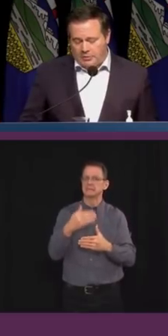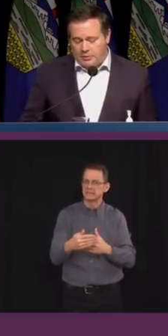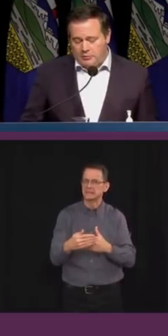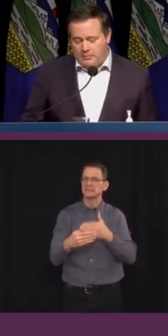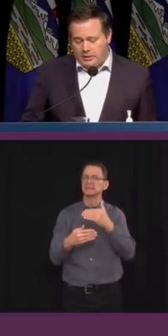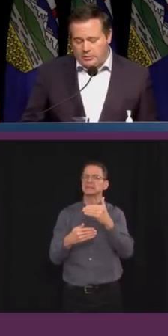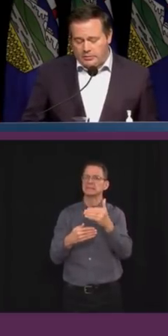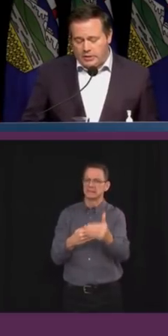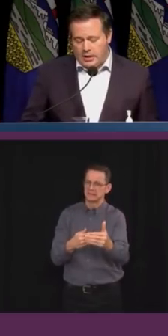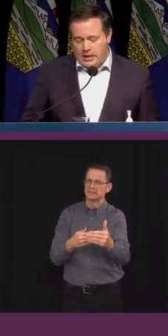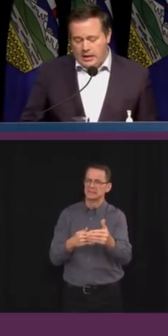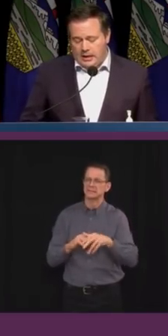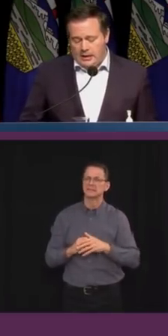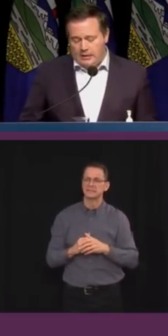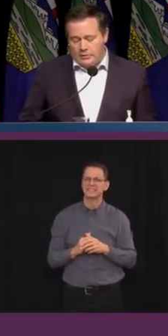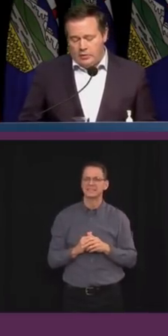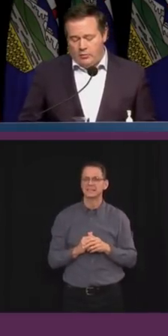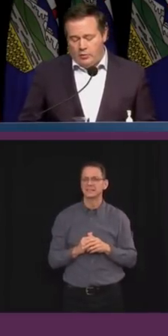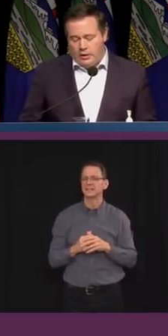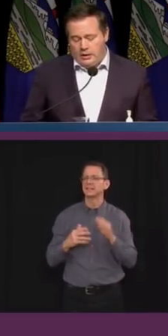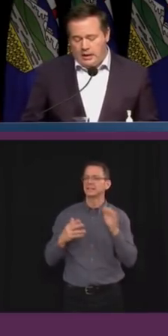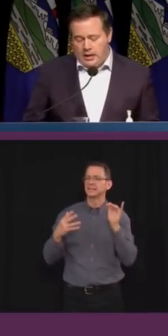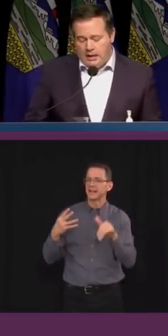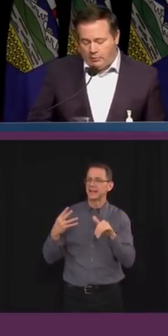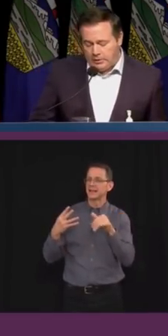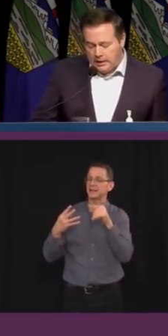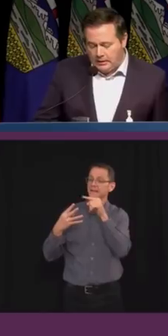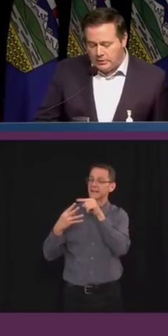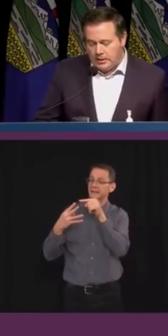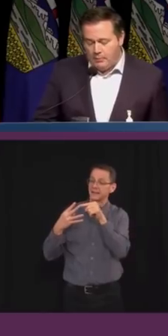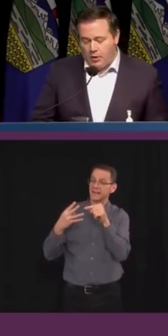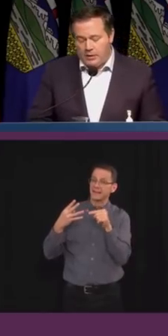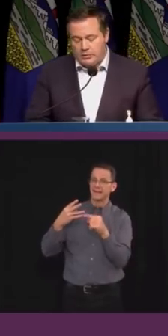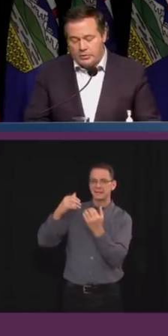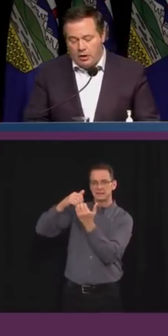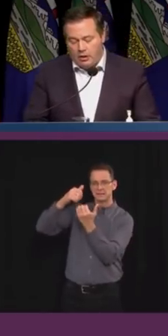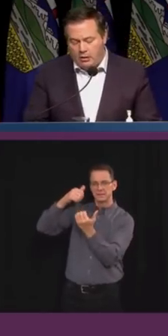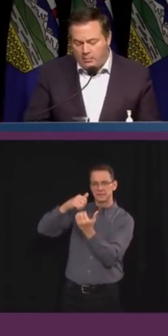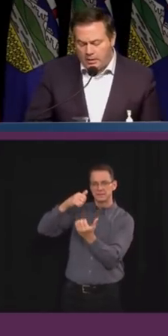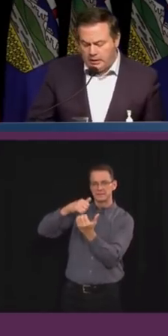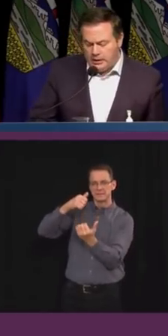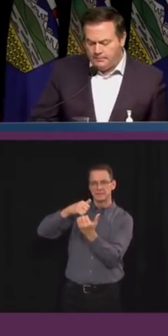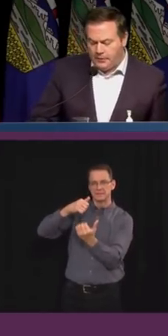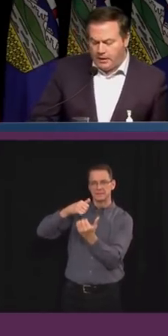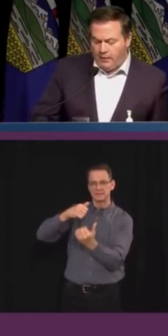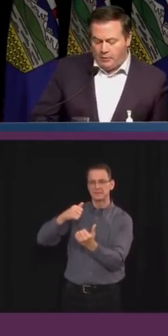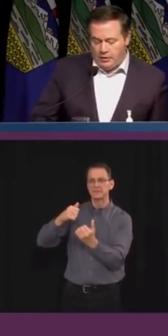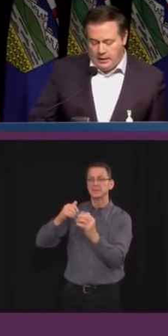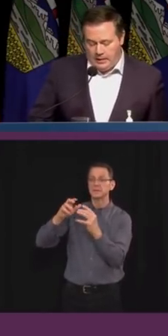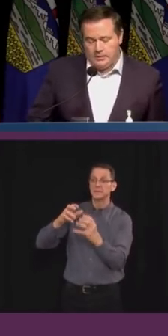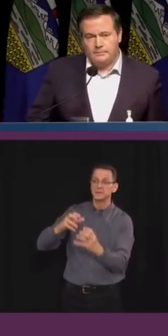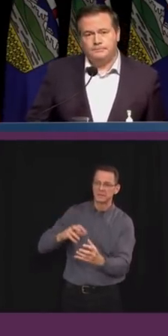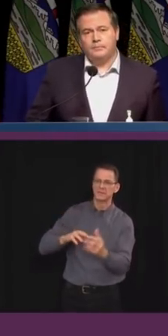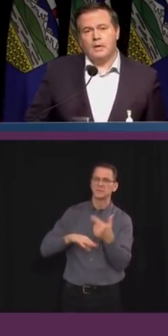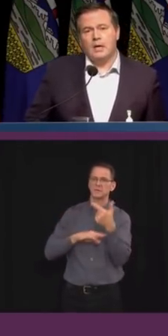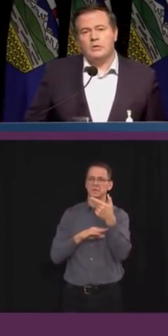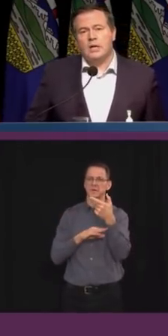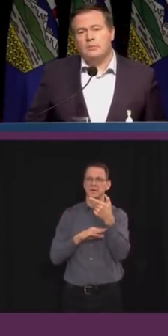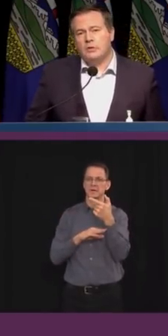to elapse between measures. So we will be taking the step one measures on Monday, February the